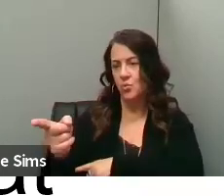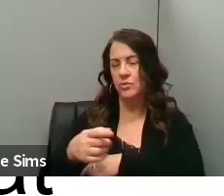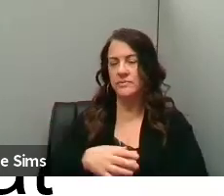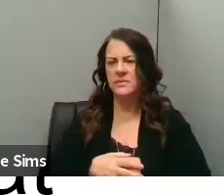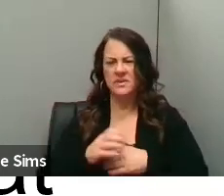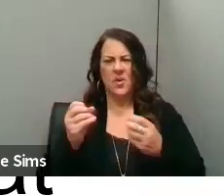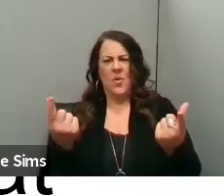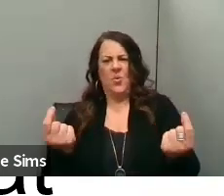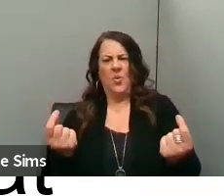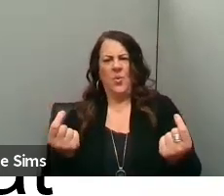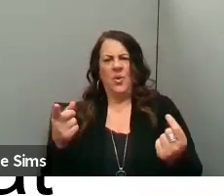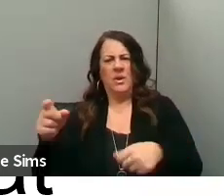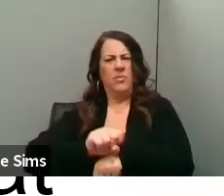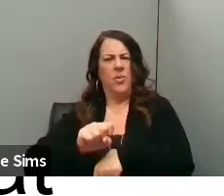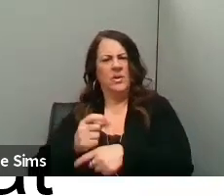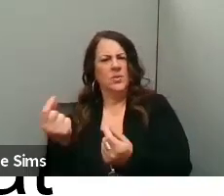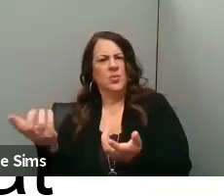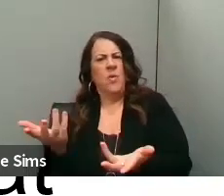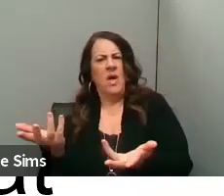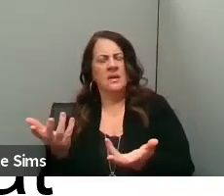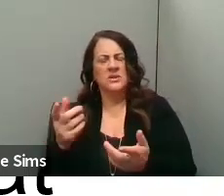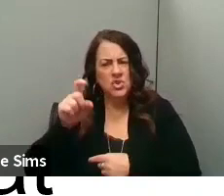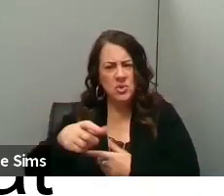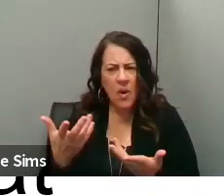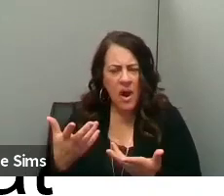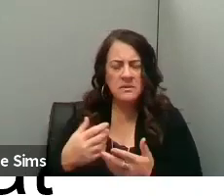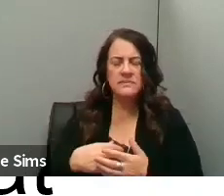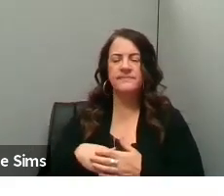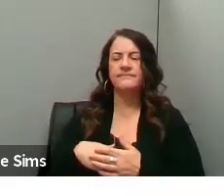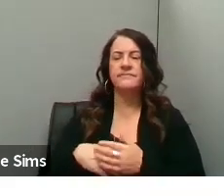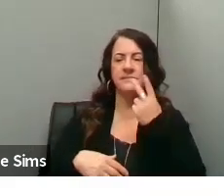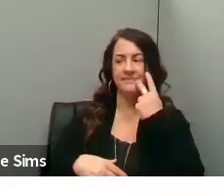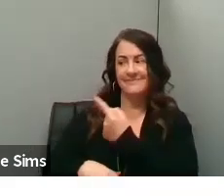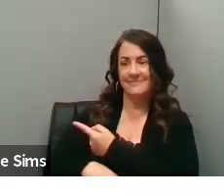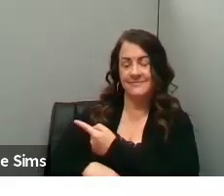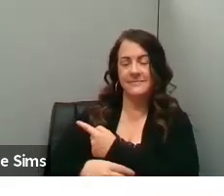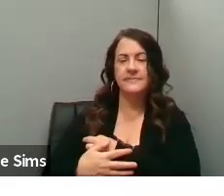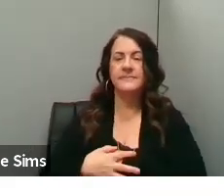what should Andres do? Next slide, please.